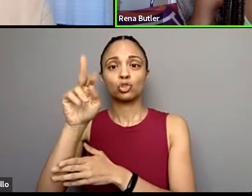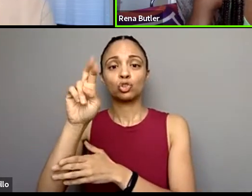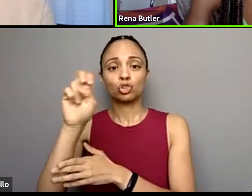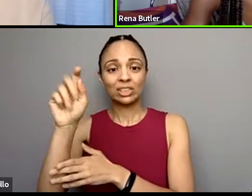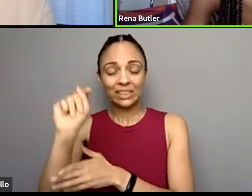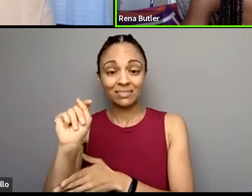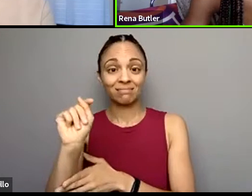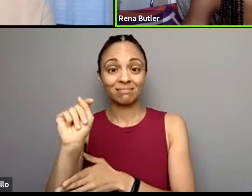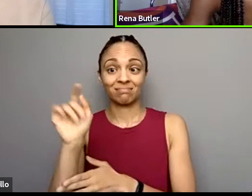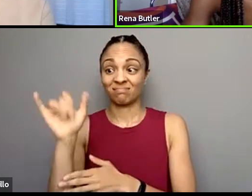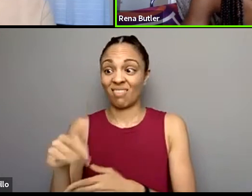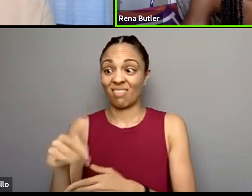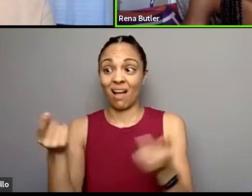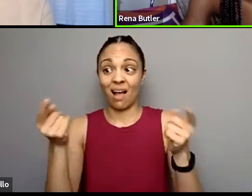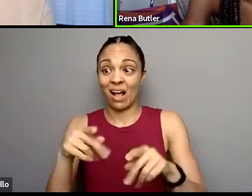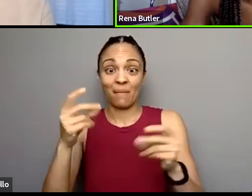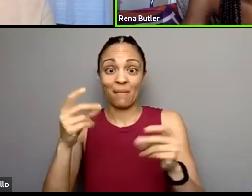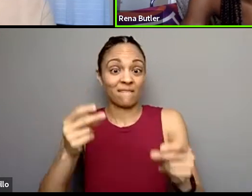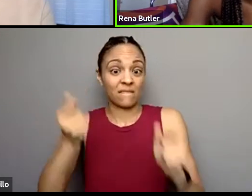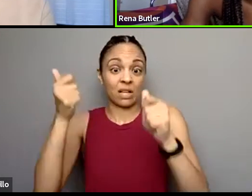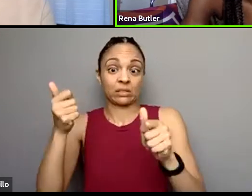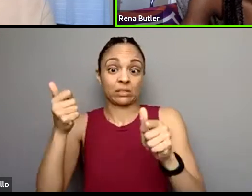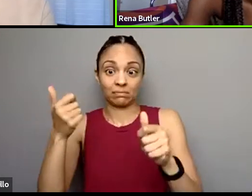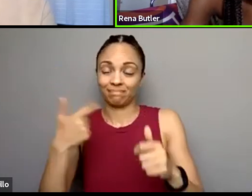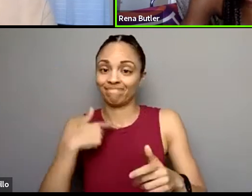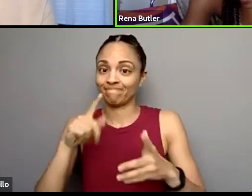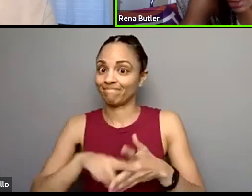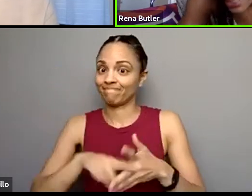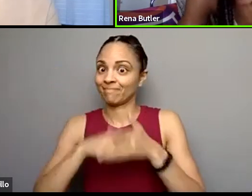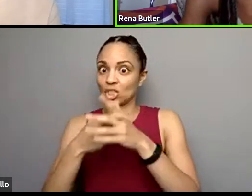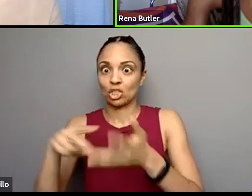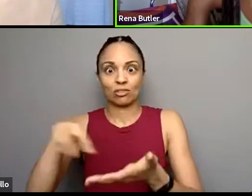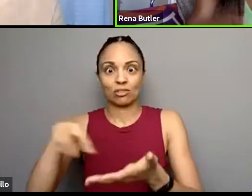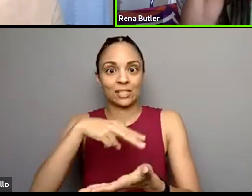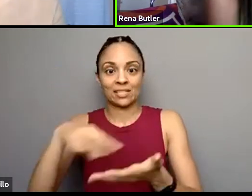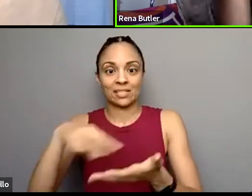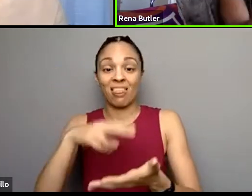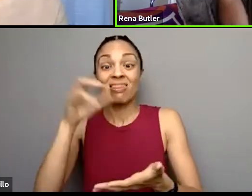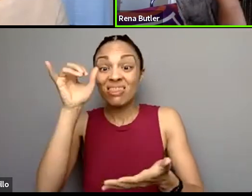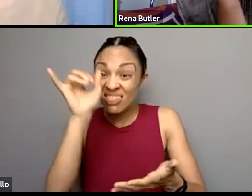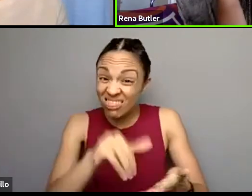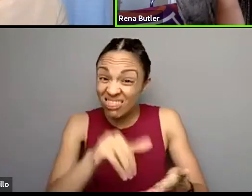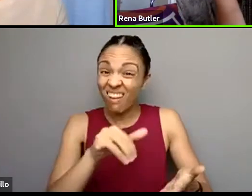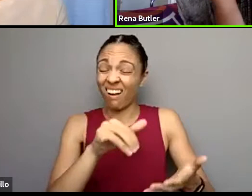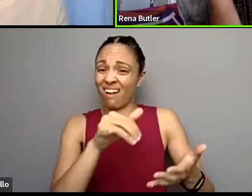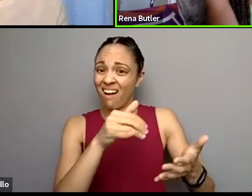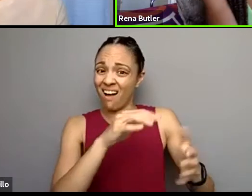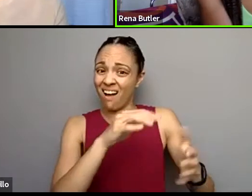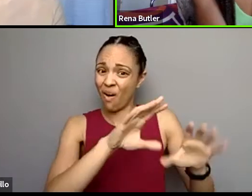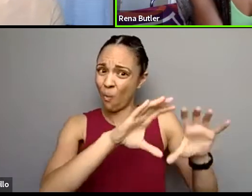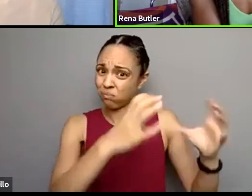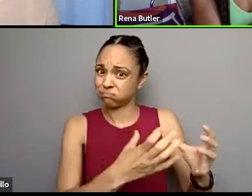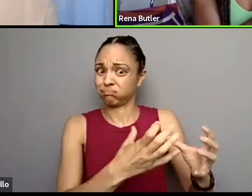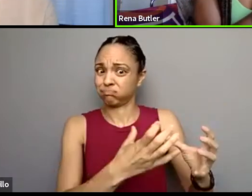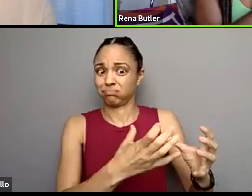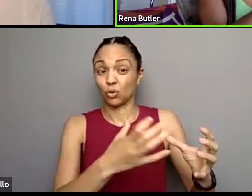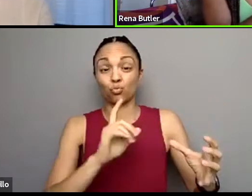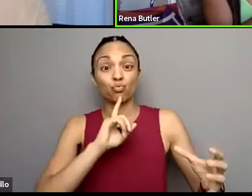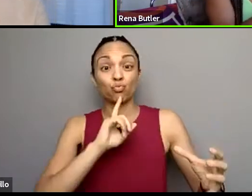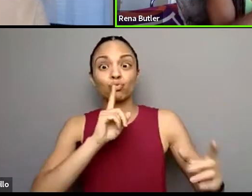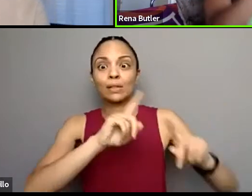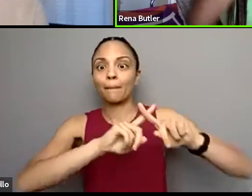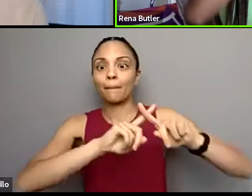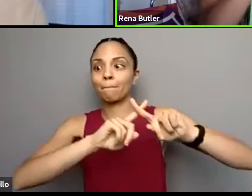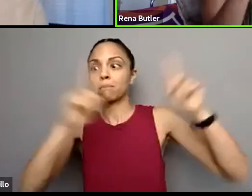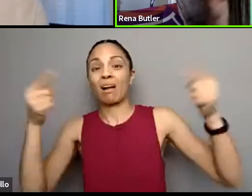and danced with Hubbard Street, which is a totally different world from the postmodern situation. I